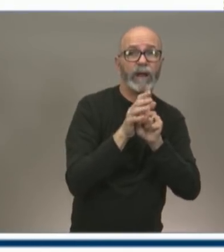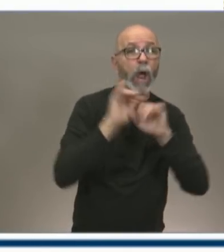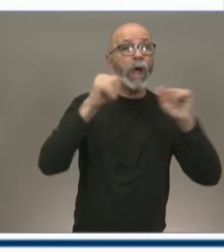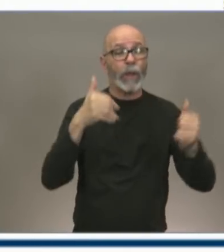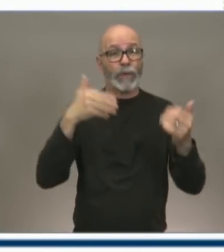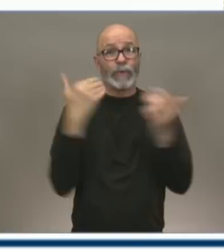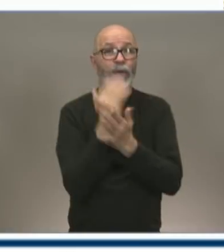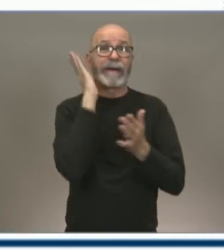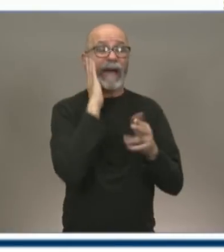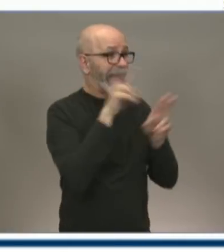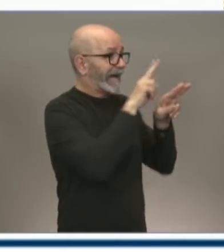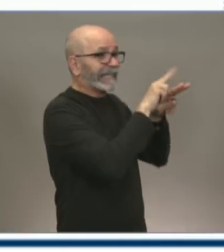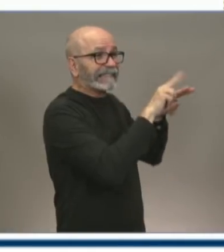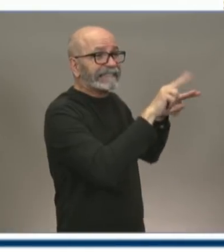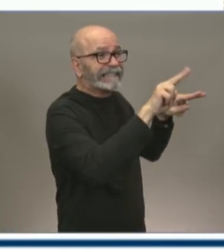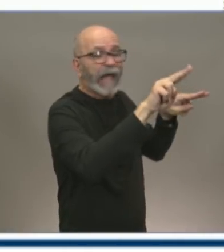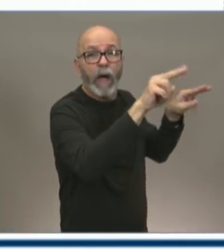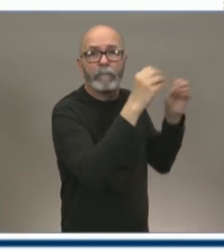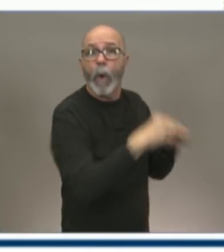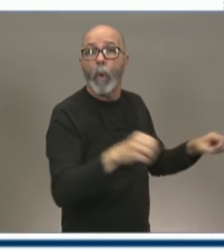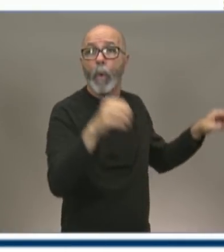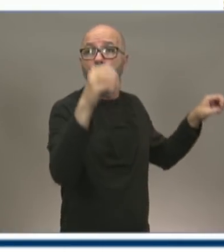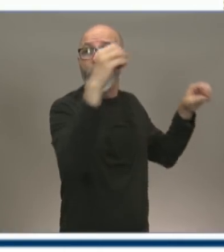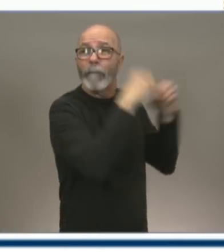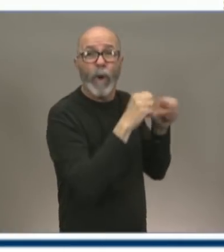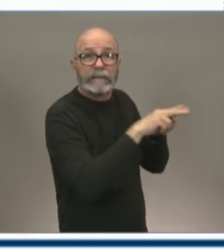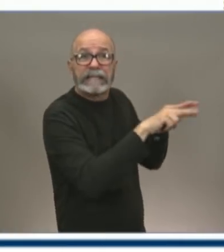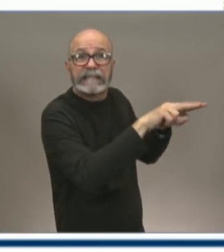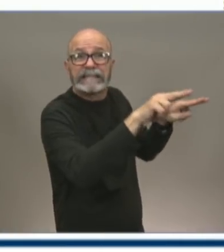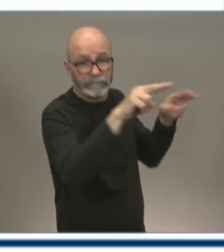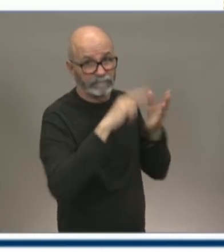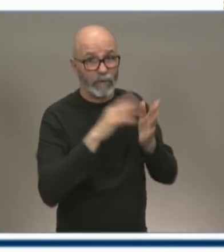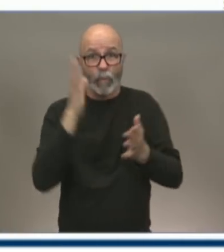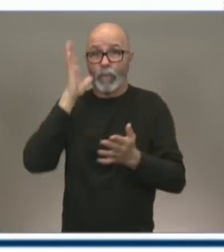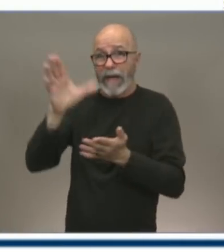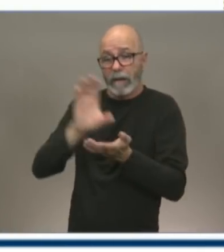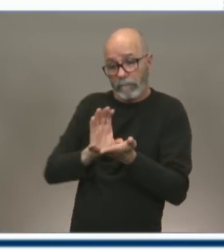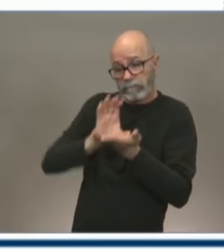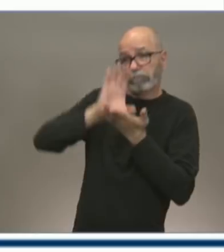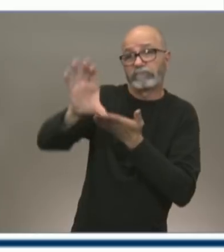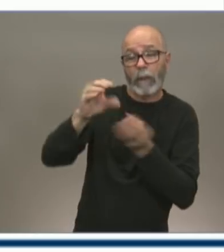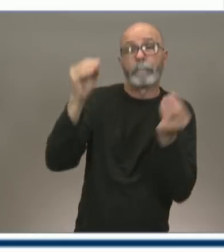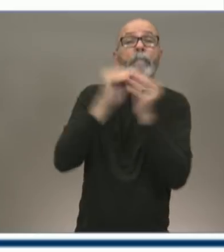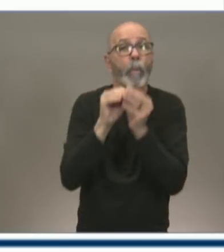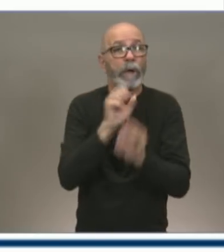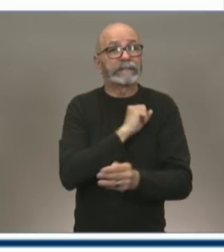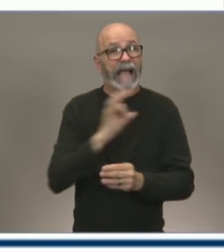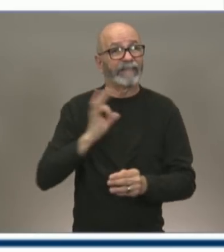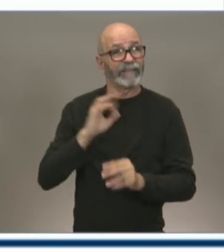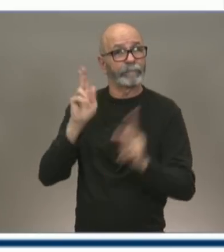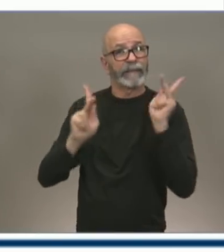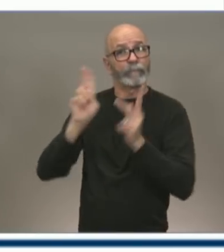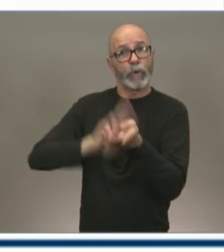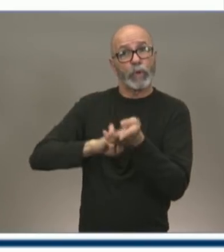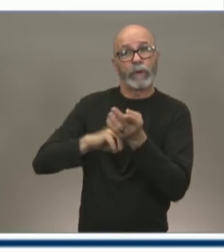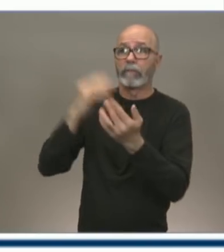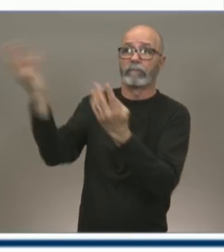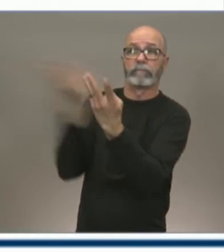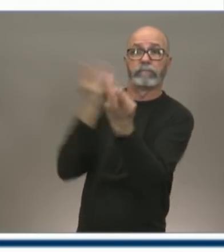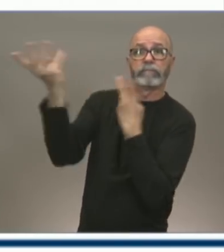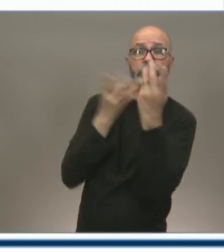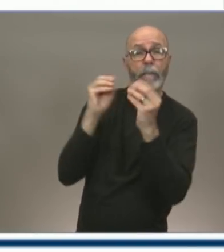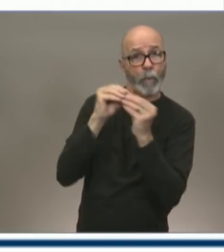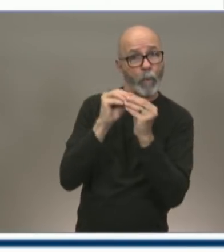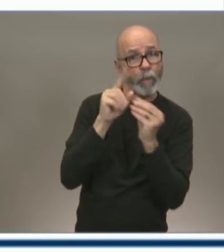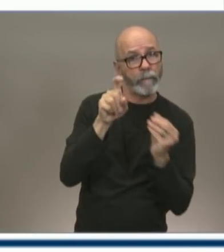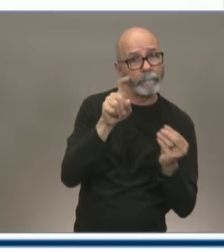there also going to be additional funding for more staff? Well, there has been ongoing investments in training to make sure